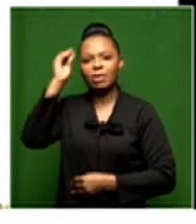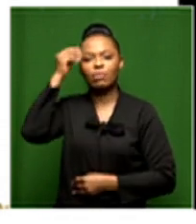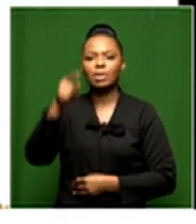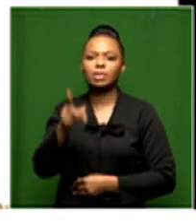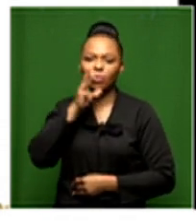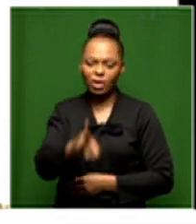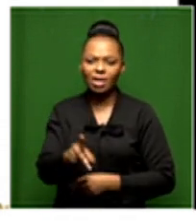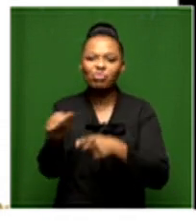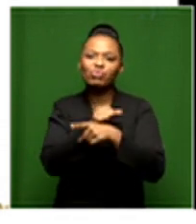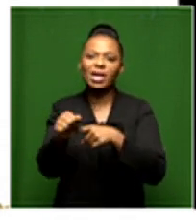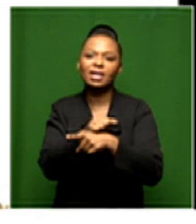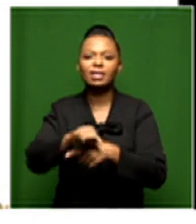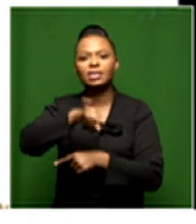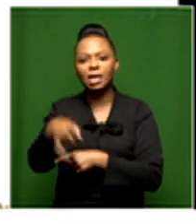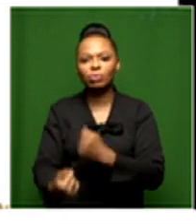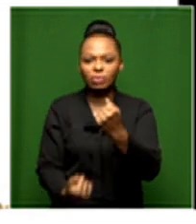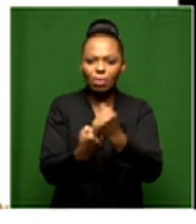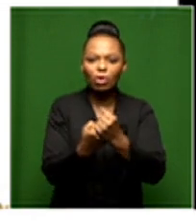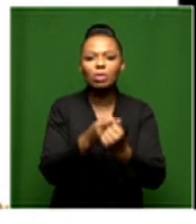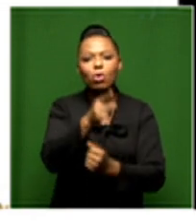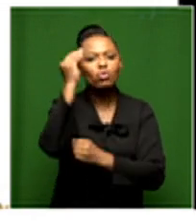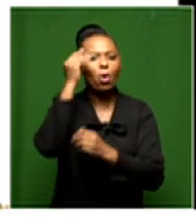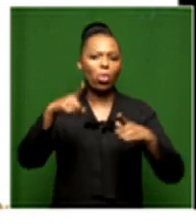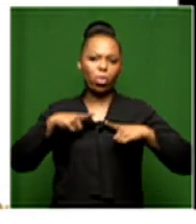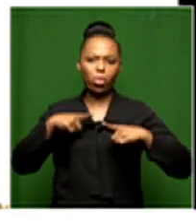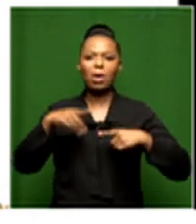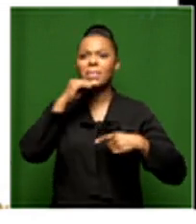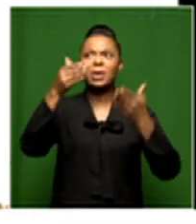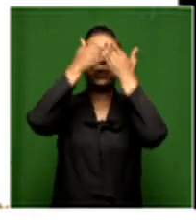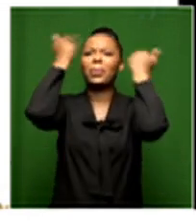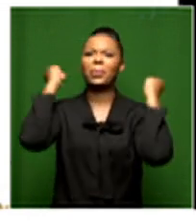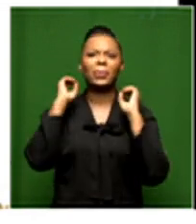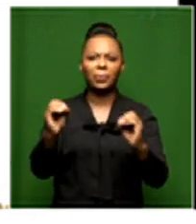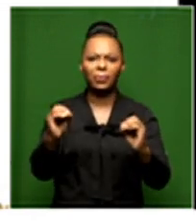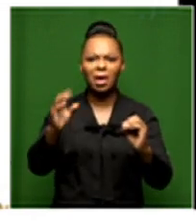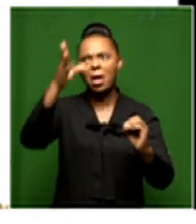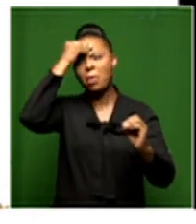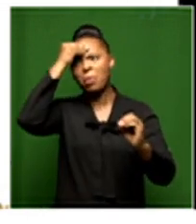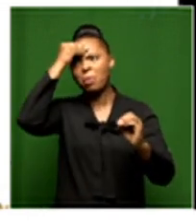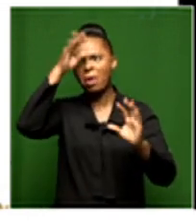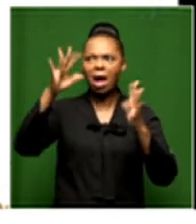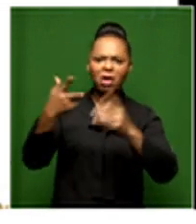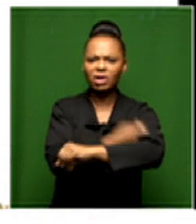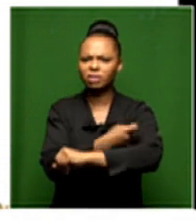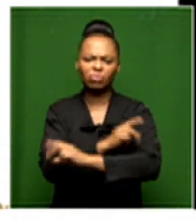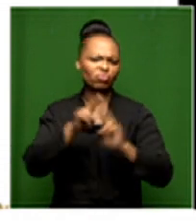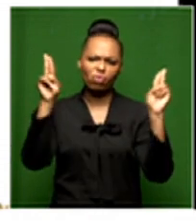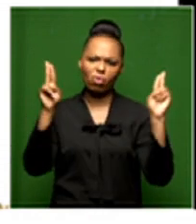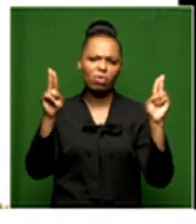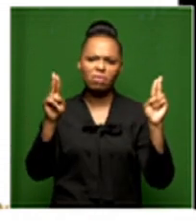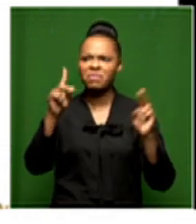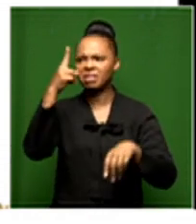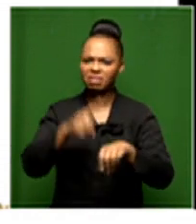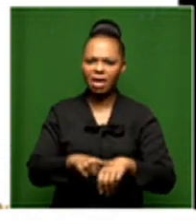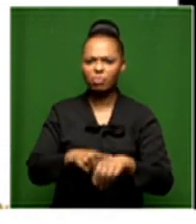the training is just meant to supplement what they already know. And it's not as if they don't know how to vaccinate, and this is the first time they're going to be